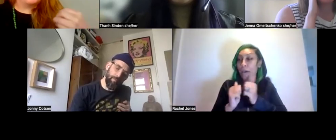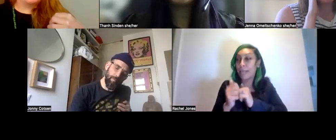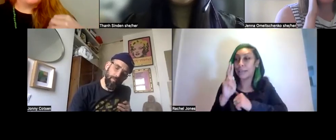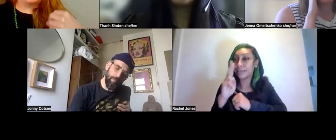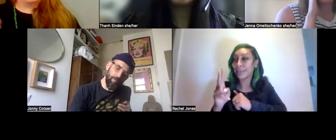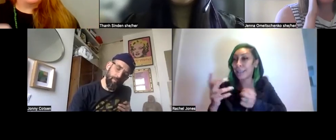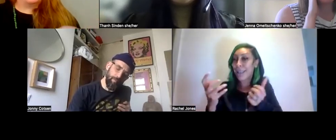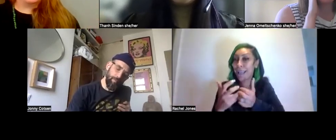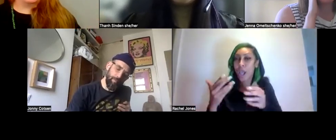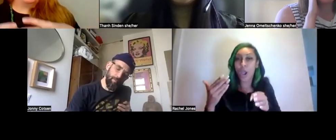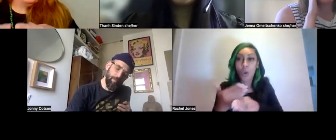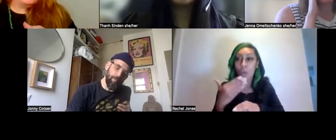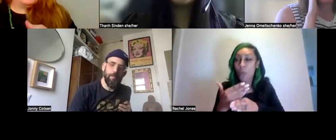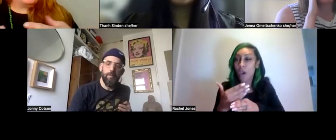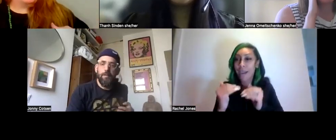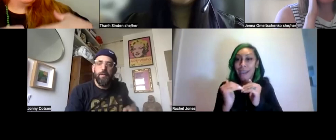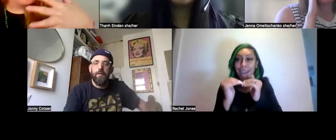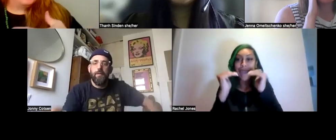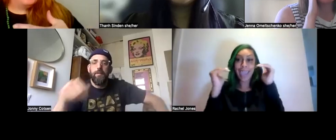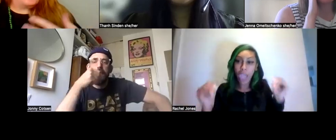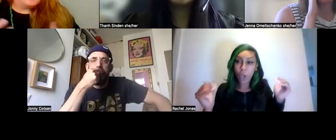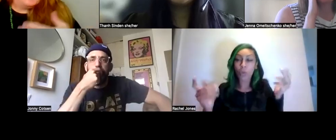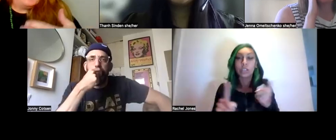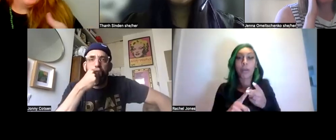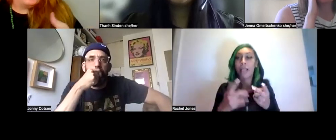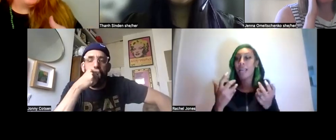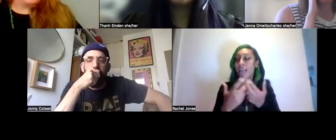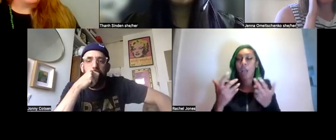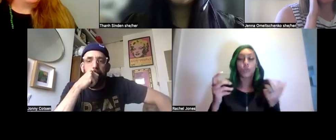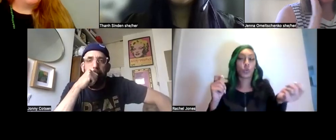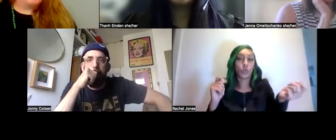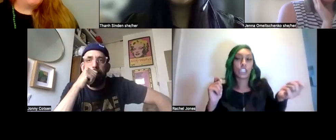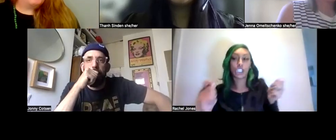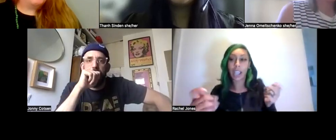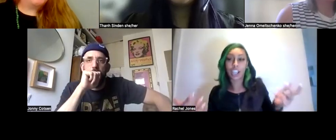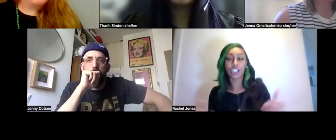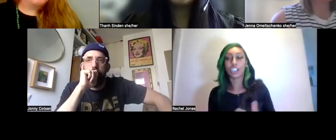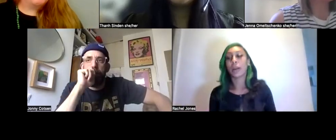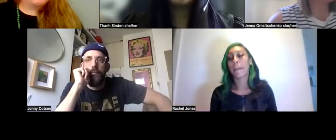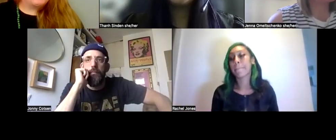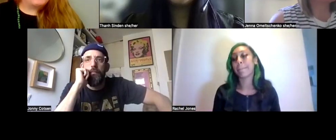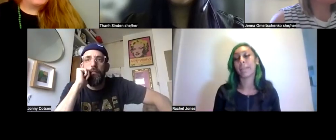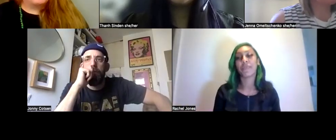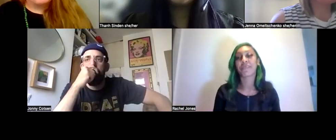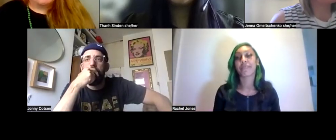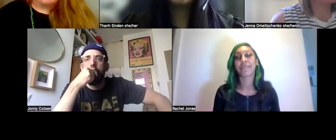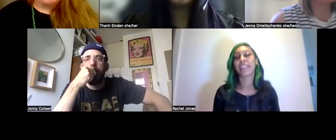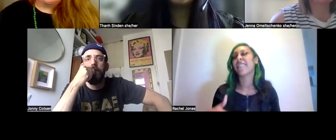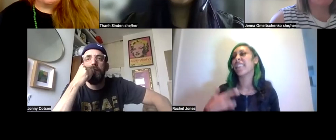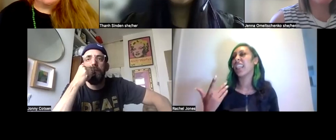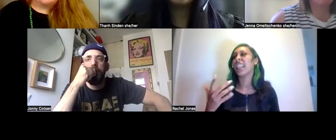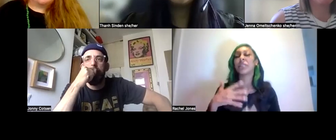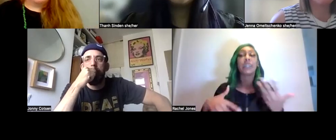things work so much more equitably in the work that you do and want to adopt that? How does that work? I think it's a mixture, and I